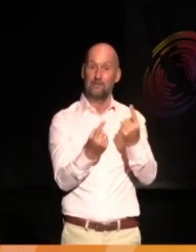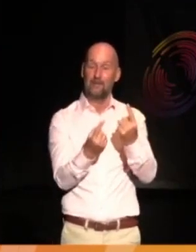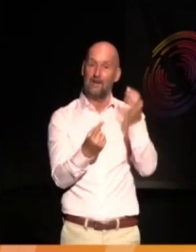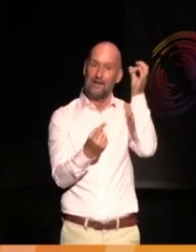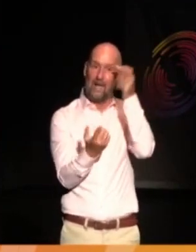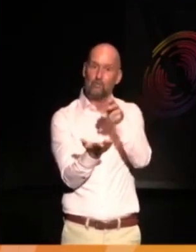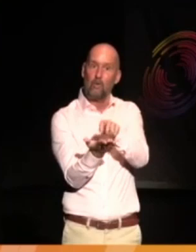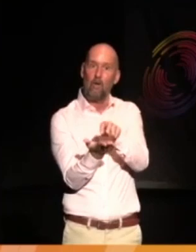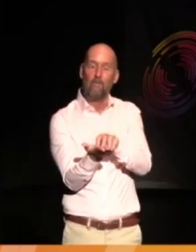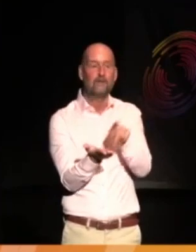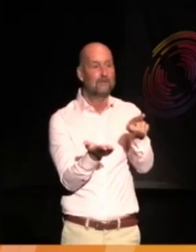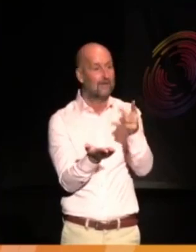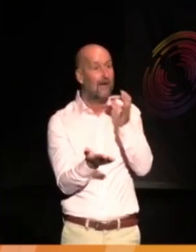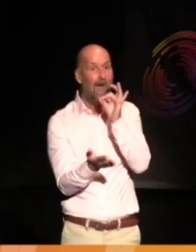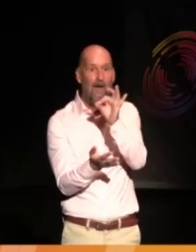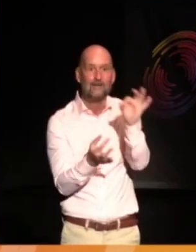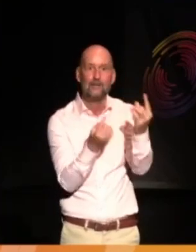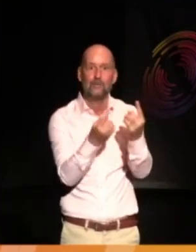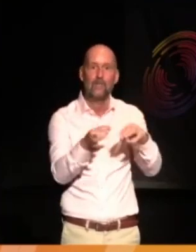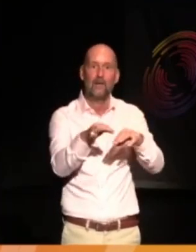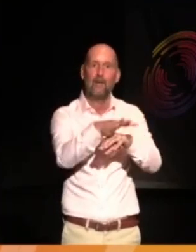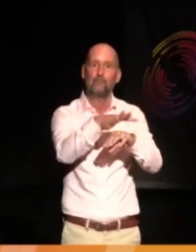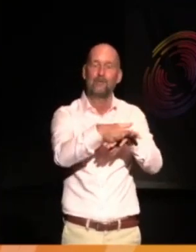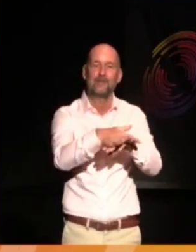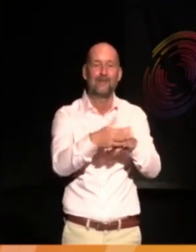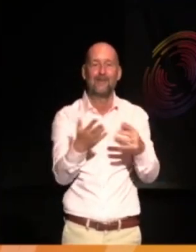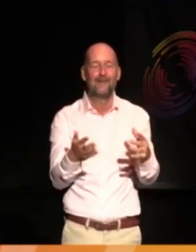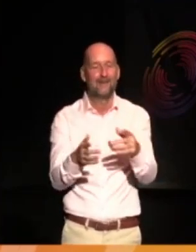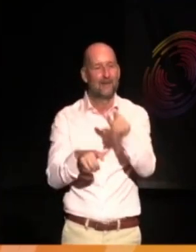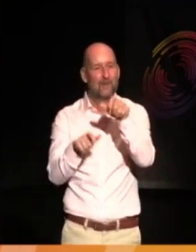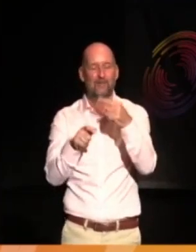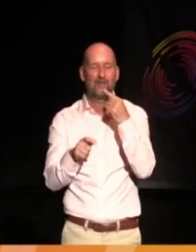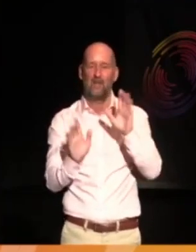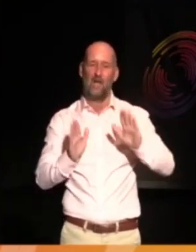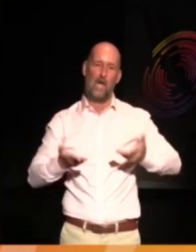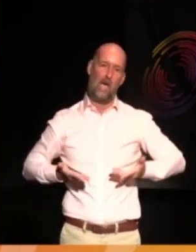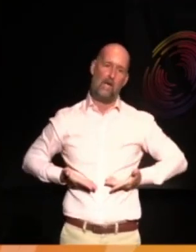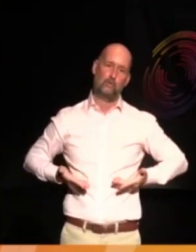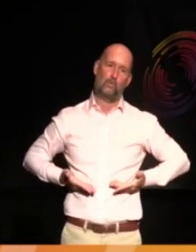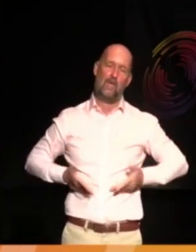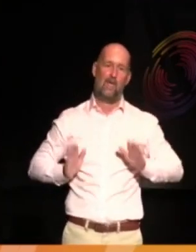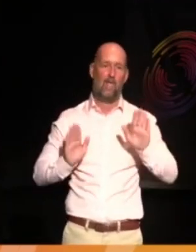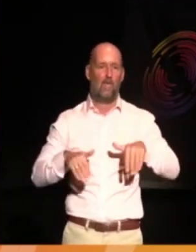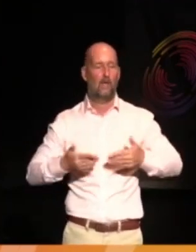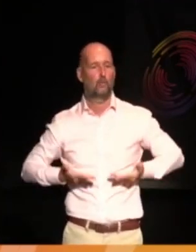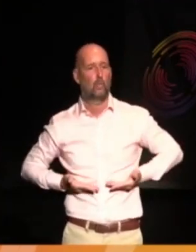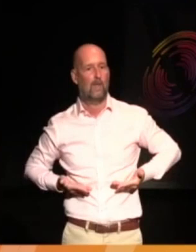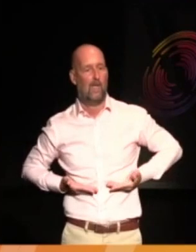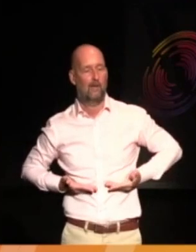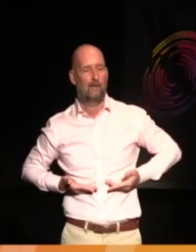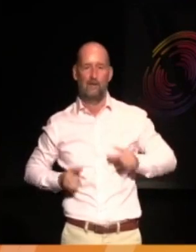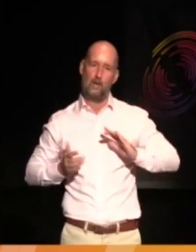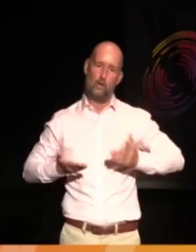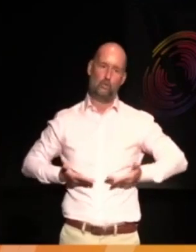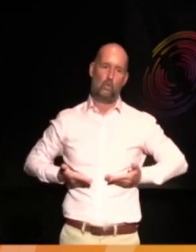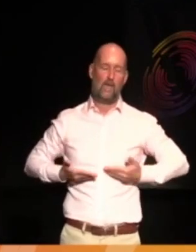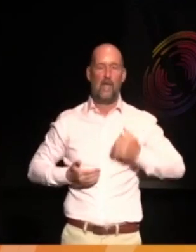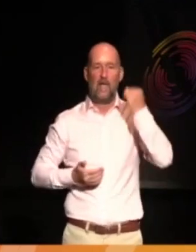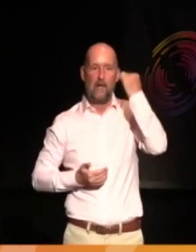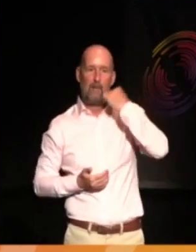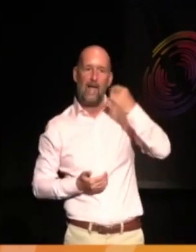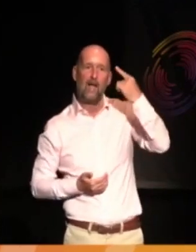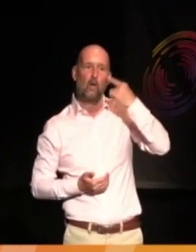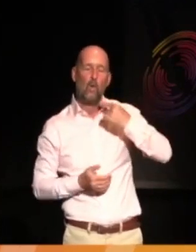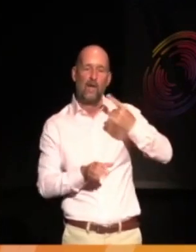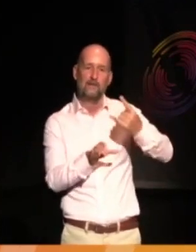I ask to get married, then why don't we just deal with this? It's a bit like when people say, I don't care, and it's nearly always white people who say this. I don't care if someone's black, white,